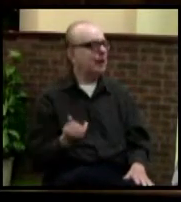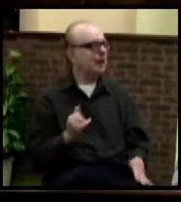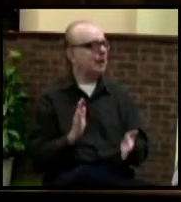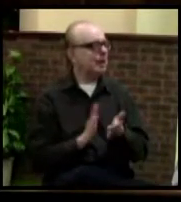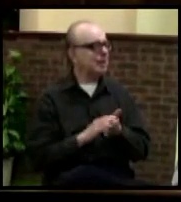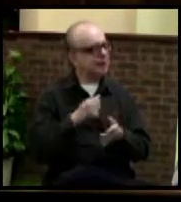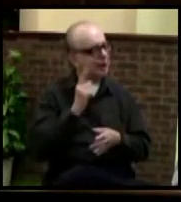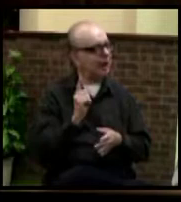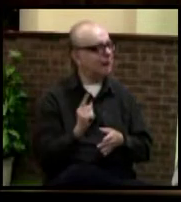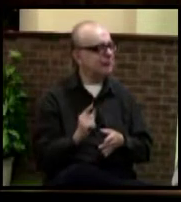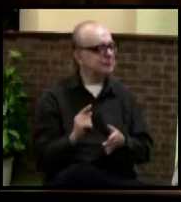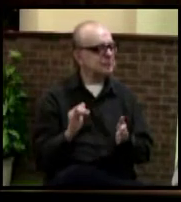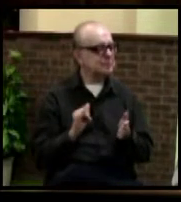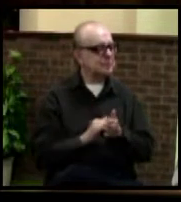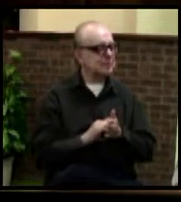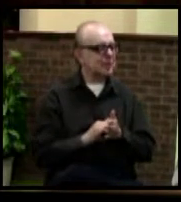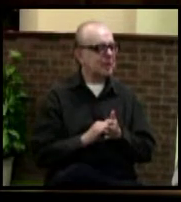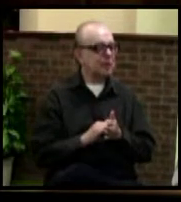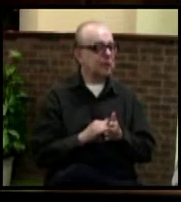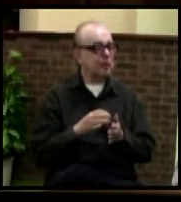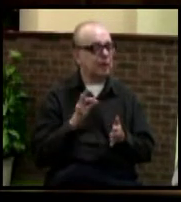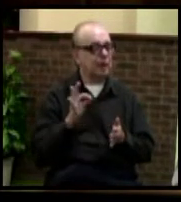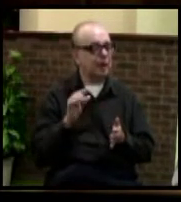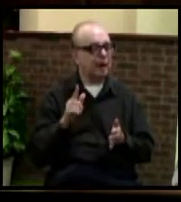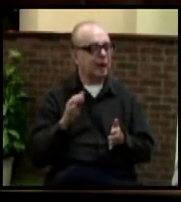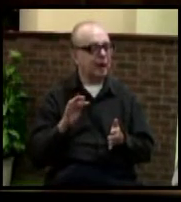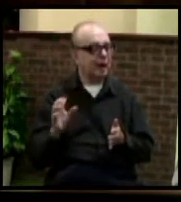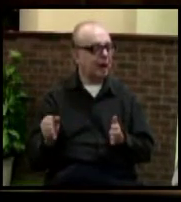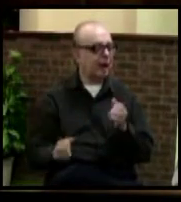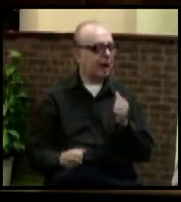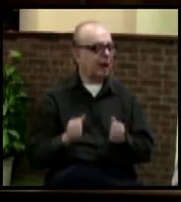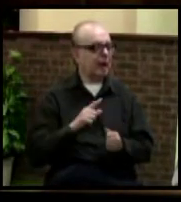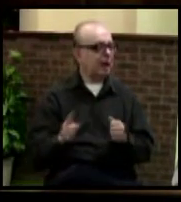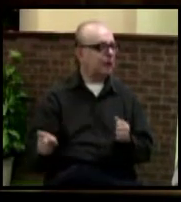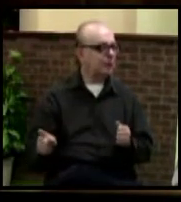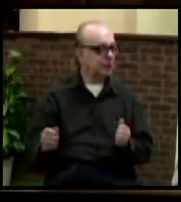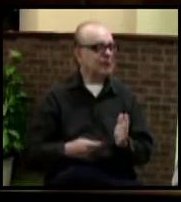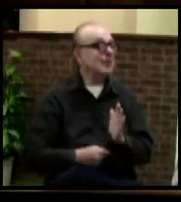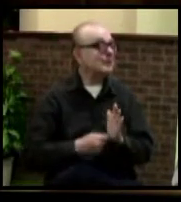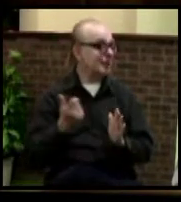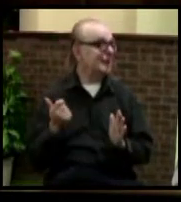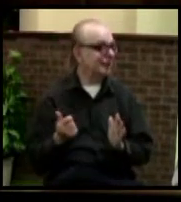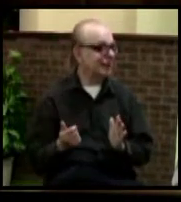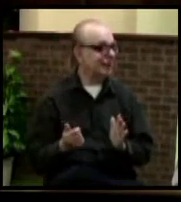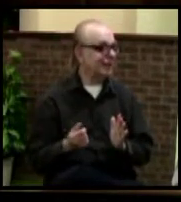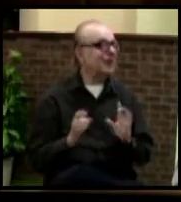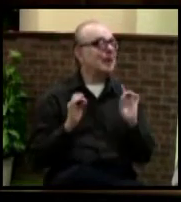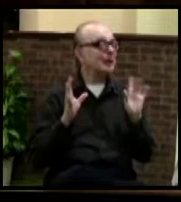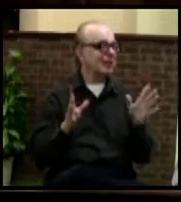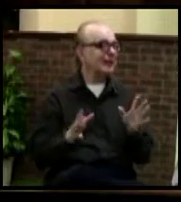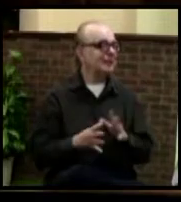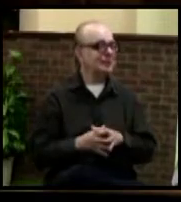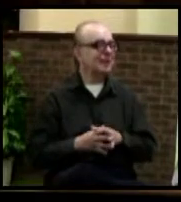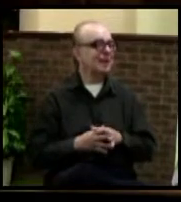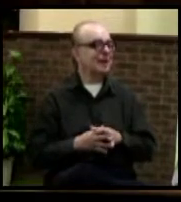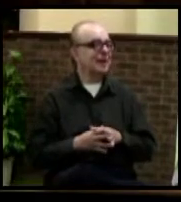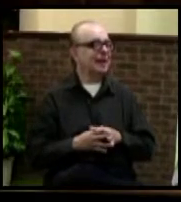Why would you want to praise God for fleas? Most of us want to get rid of them. We don't like